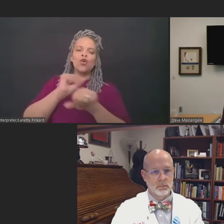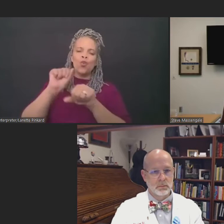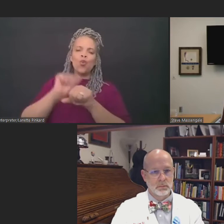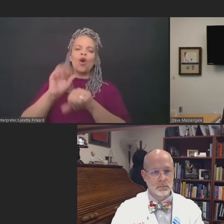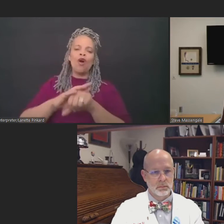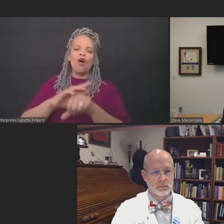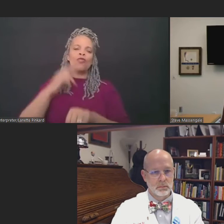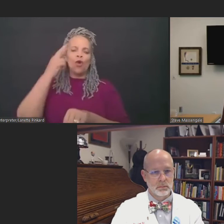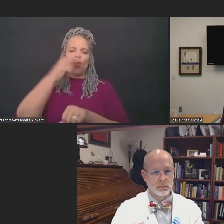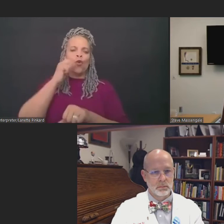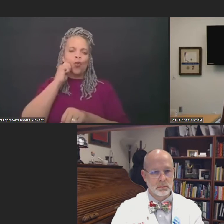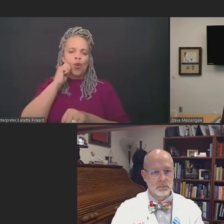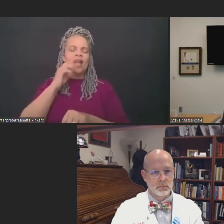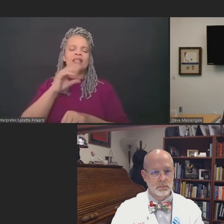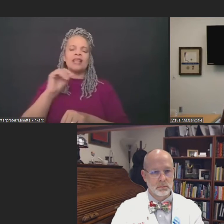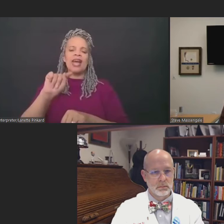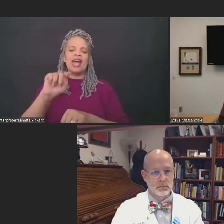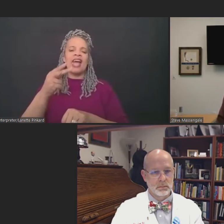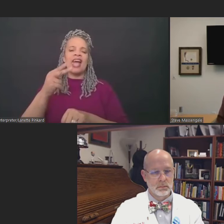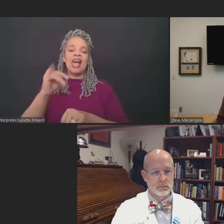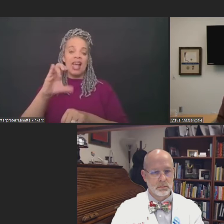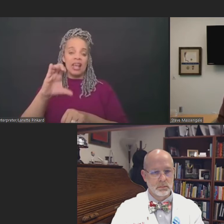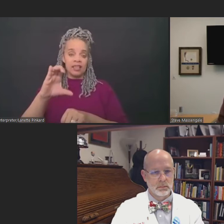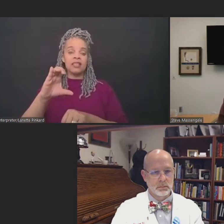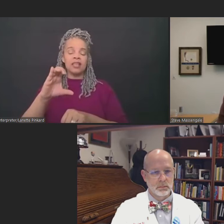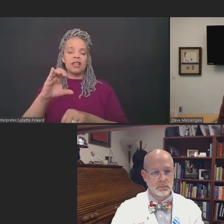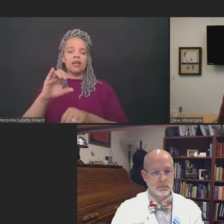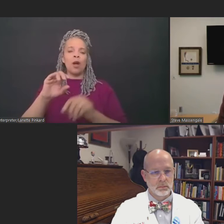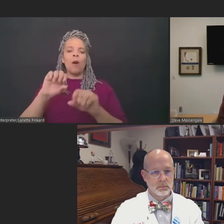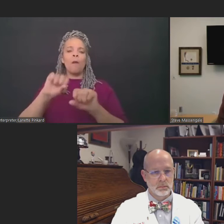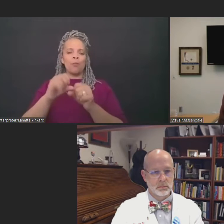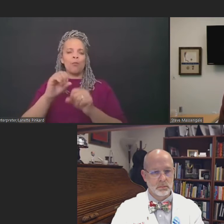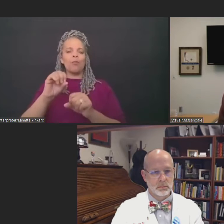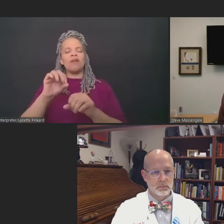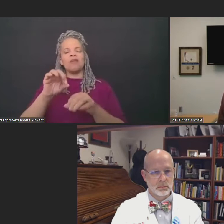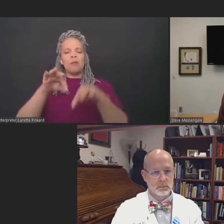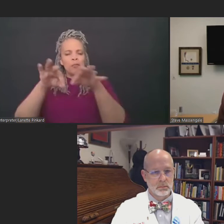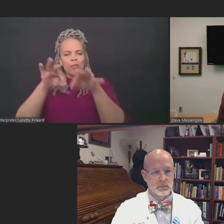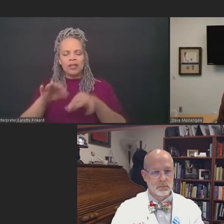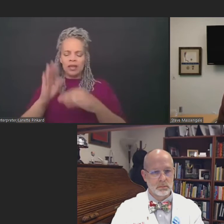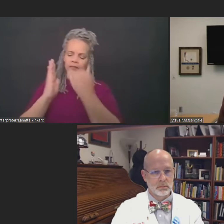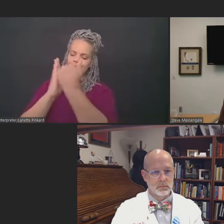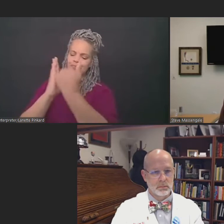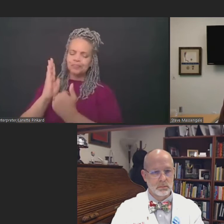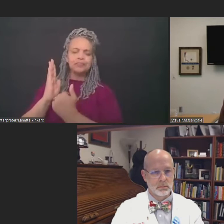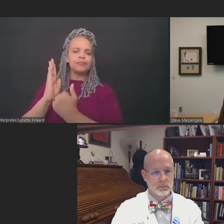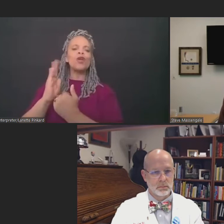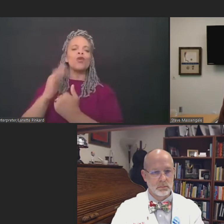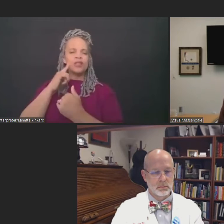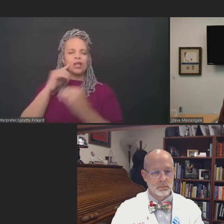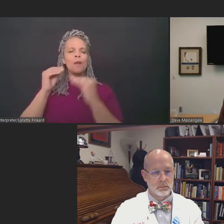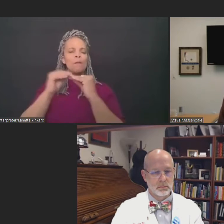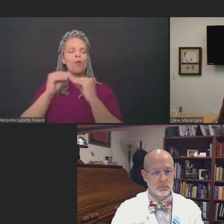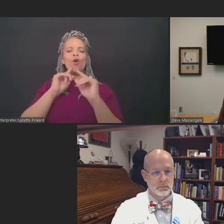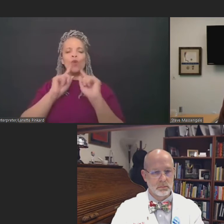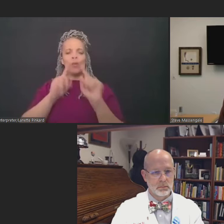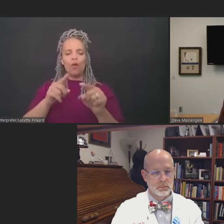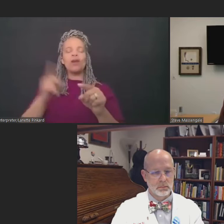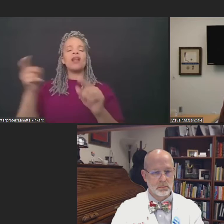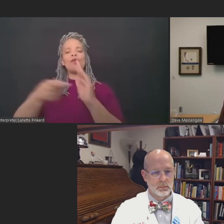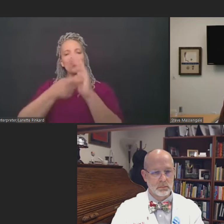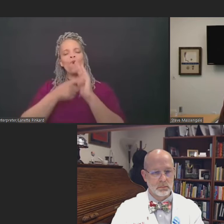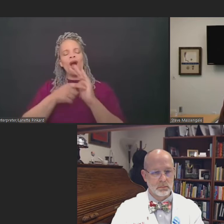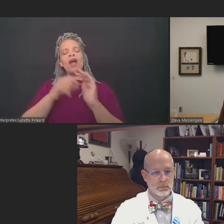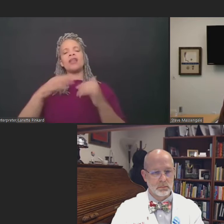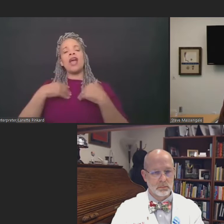the data. We're starting to see more and more of that reported. We've been requiring that at the health department or at the Civic